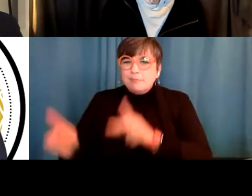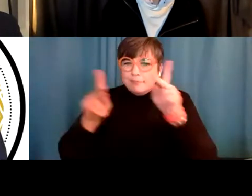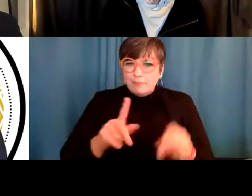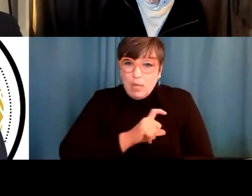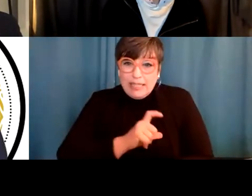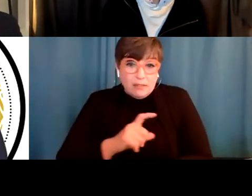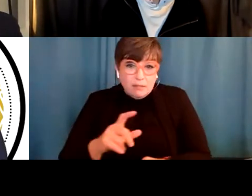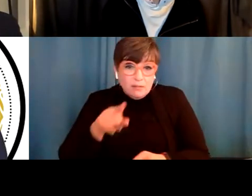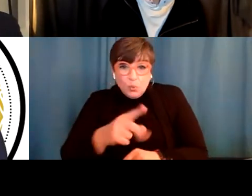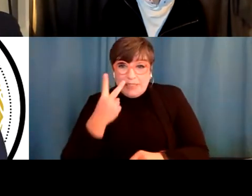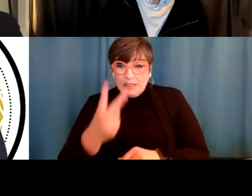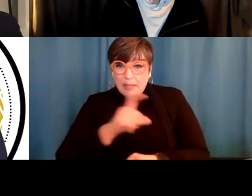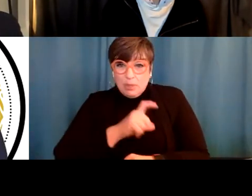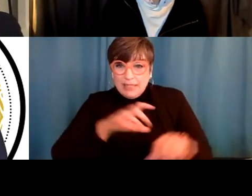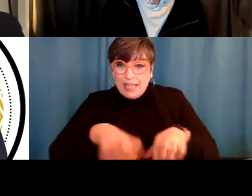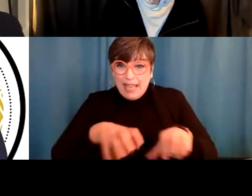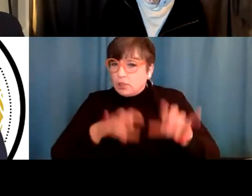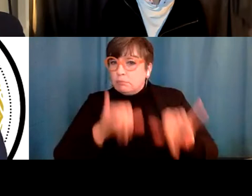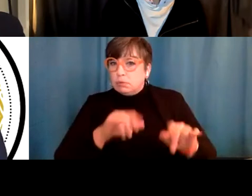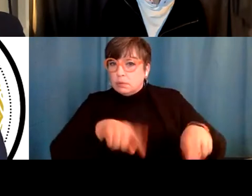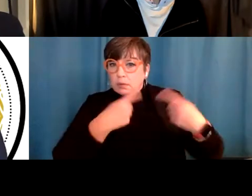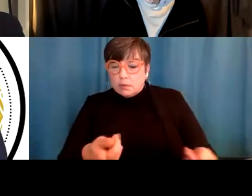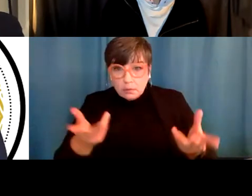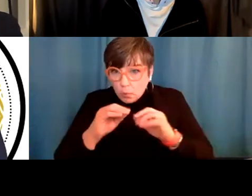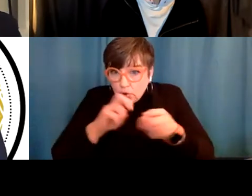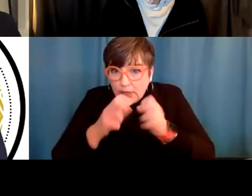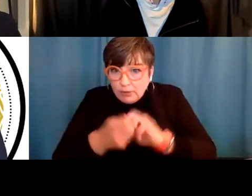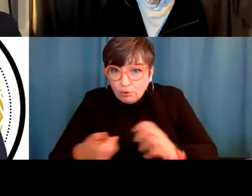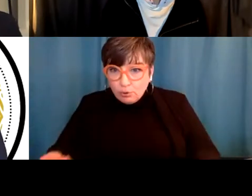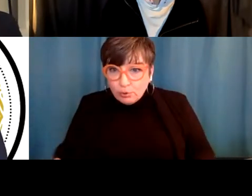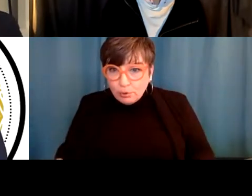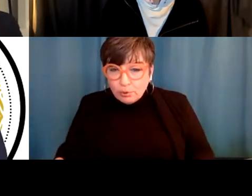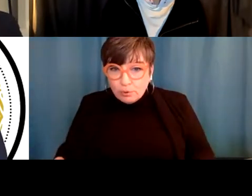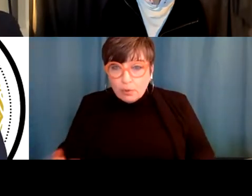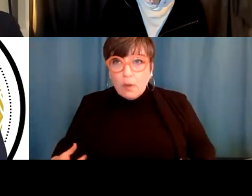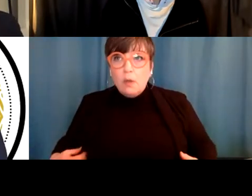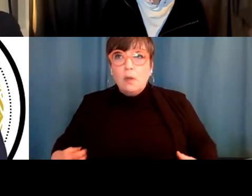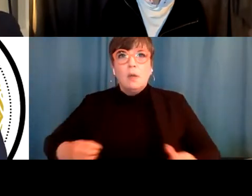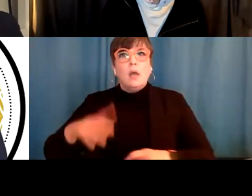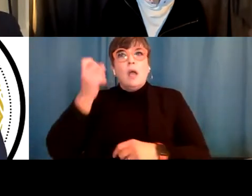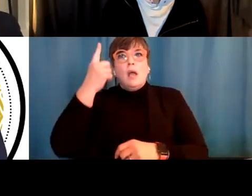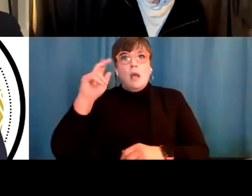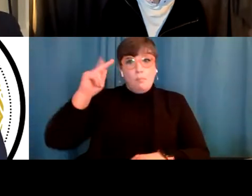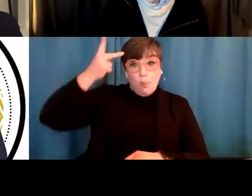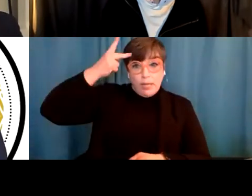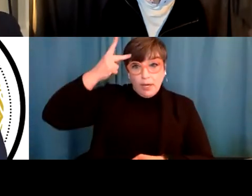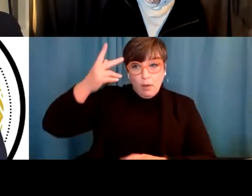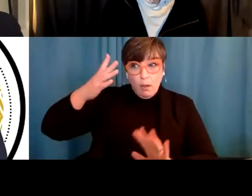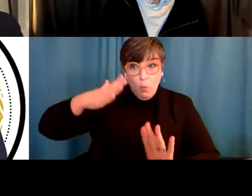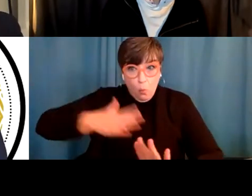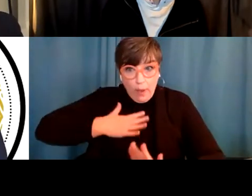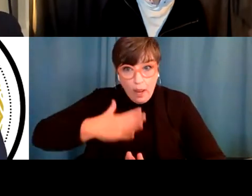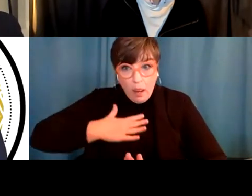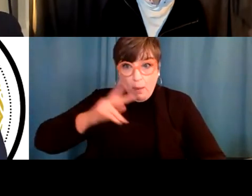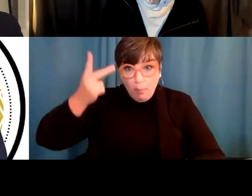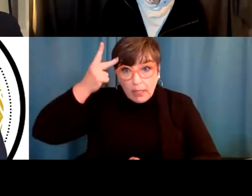you know, for decades, if not centuries. Mm-hmm. But yet, we haven't had the political will as a society to do anything